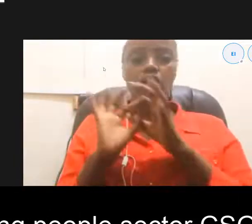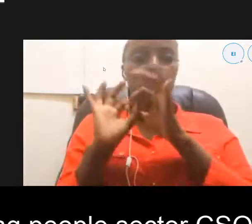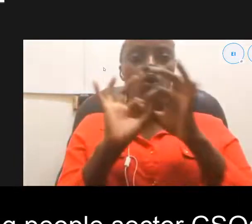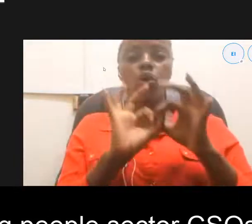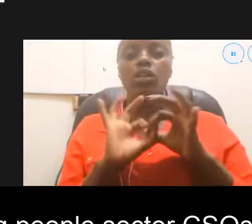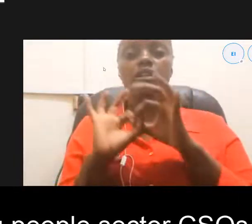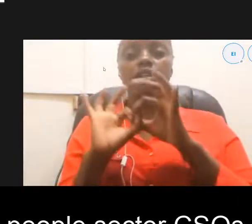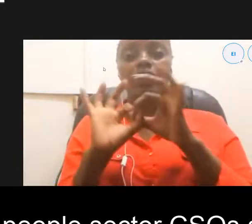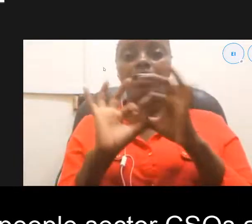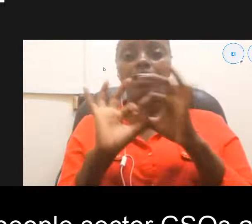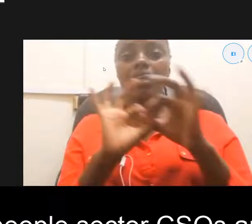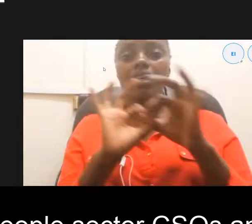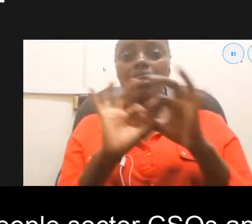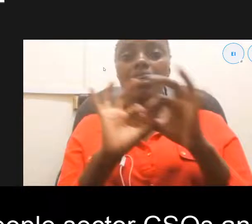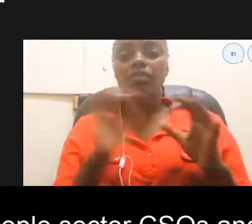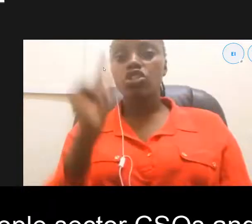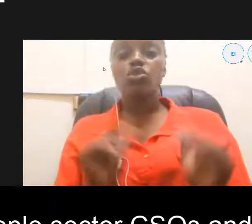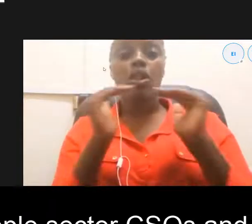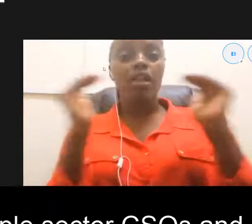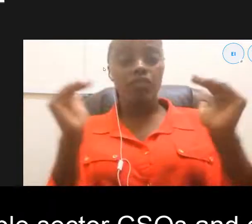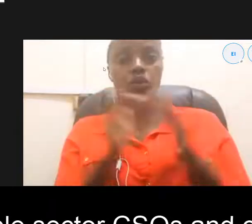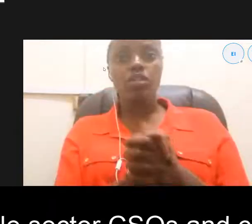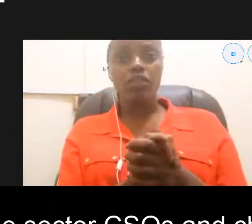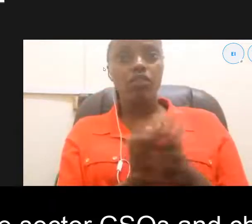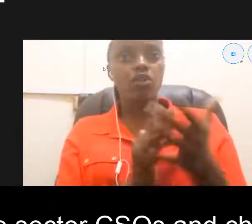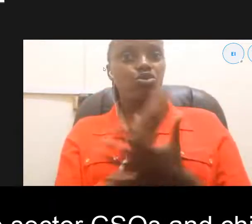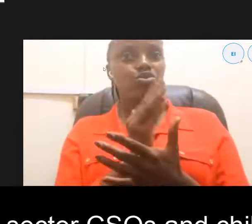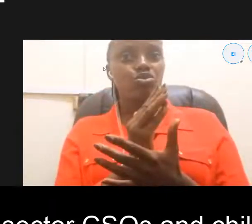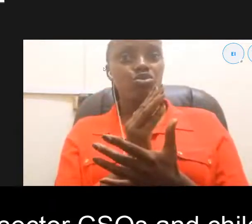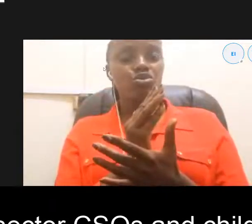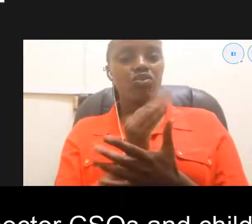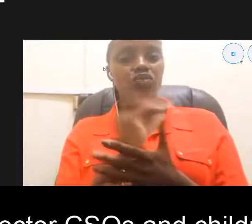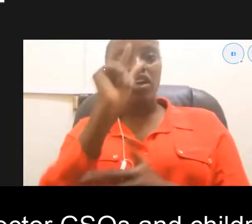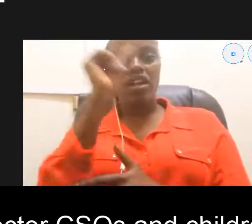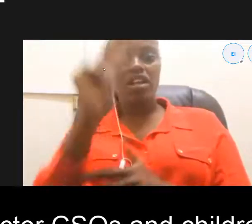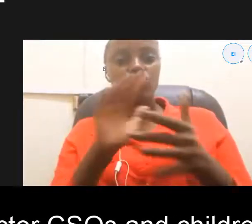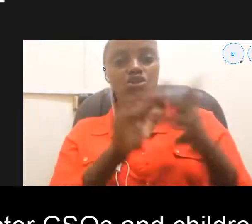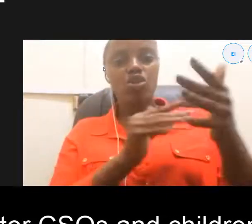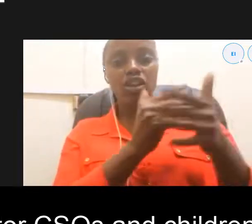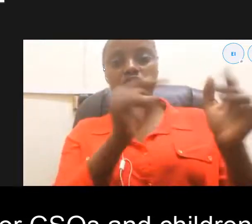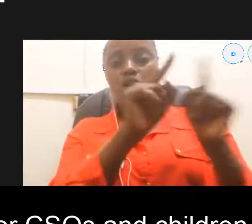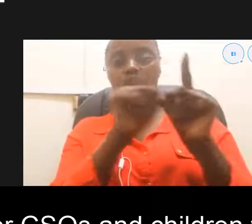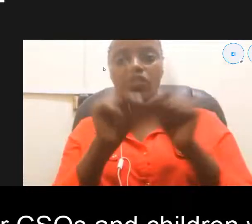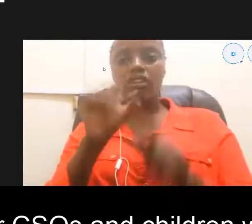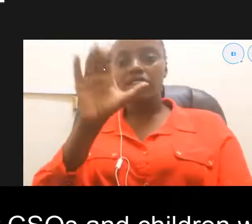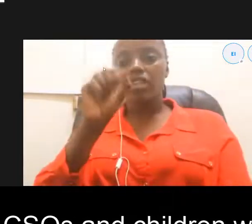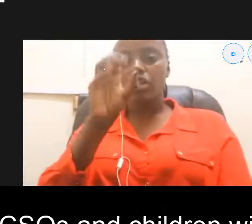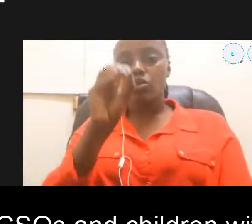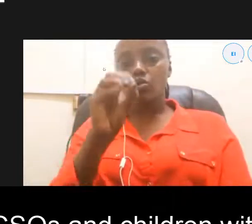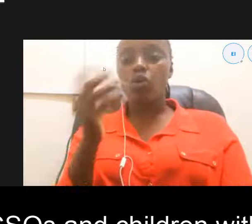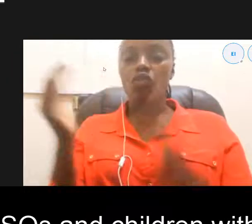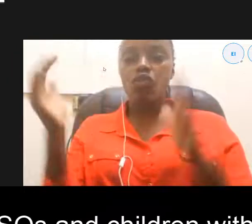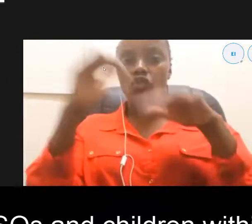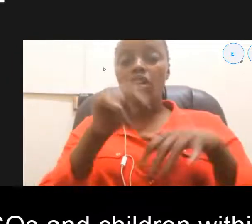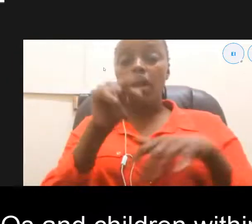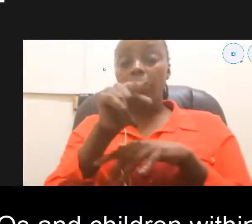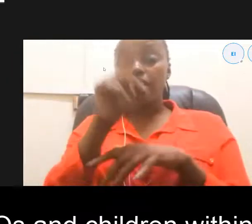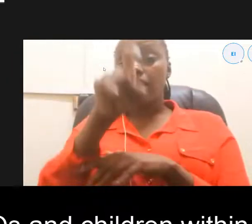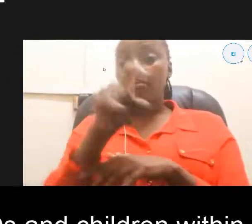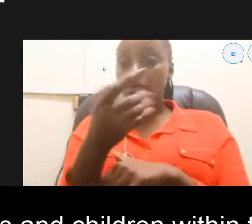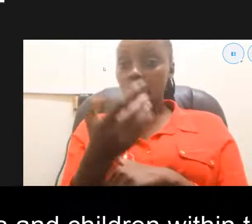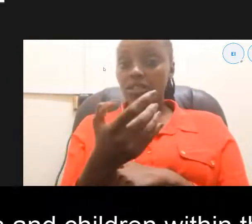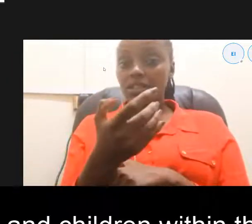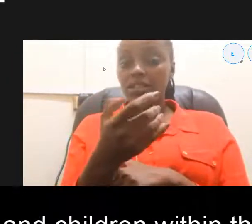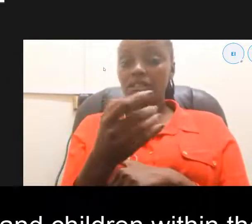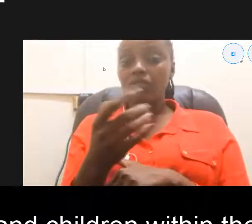regional level by the regional network and also CSO Forum. That should give more voice. This